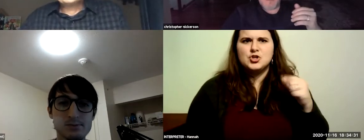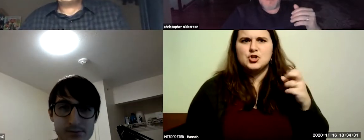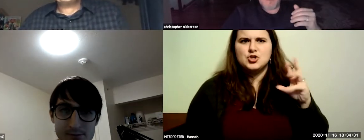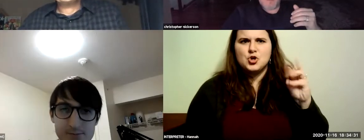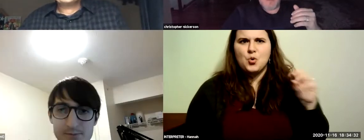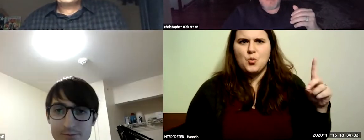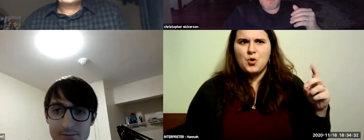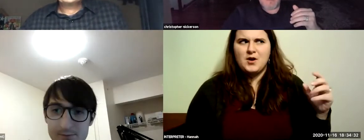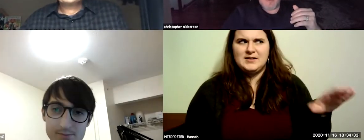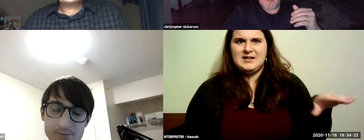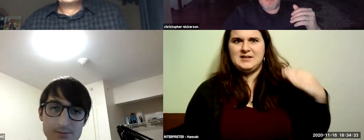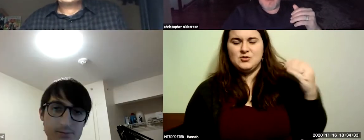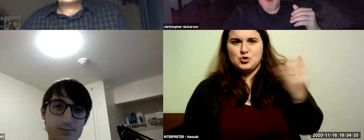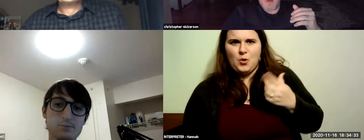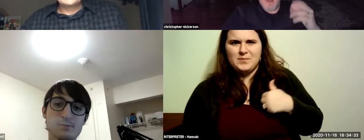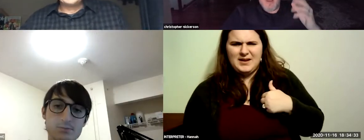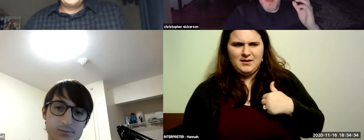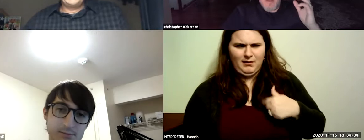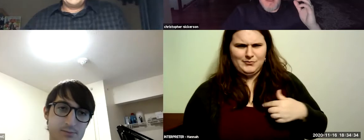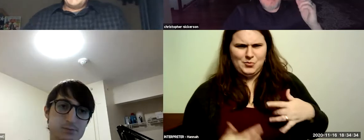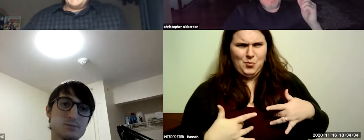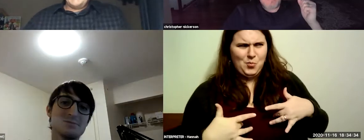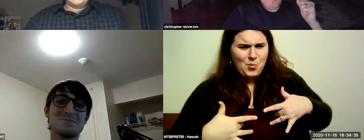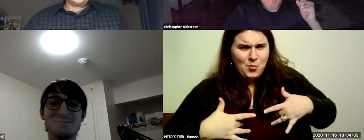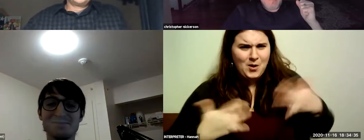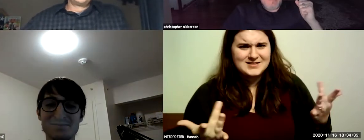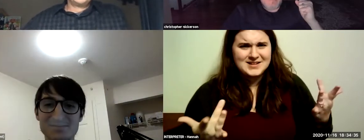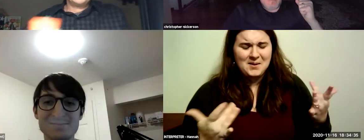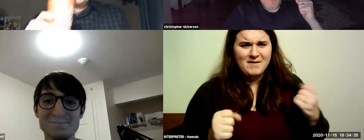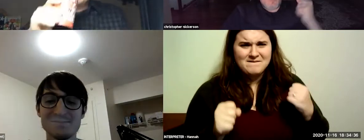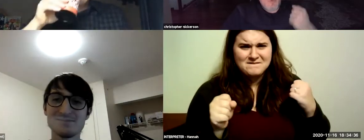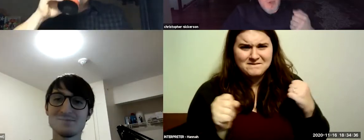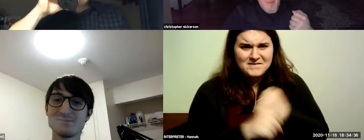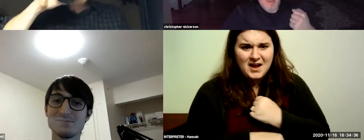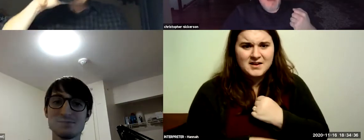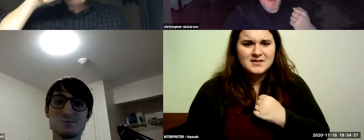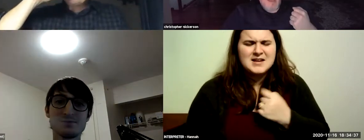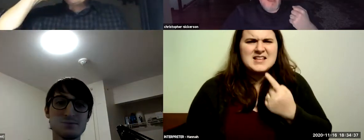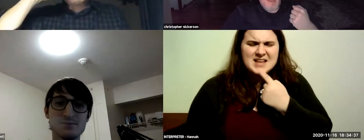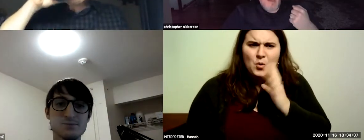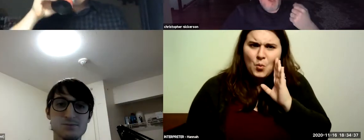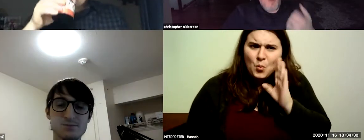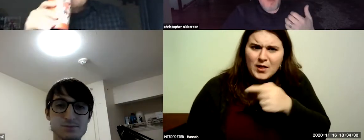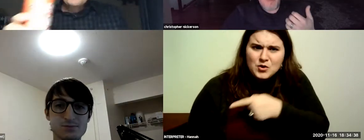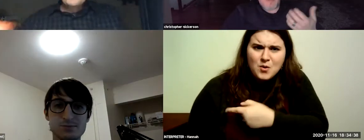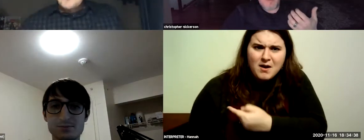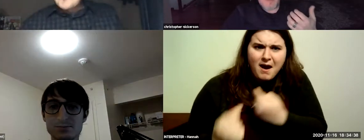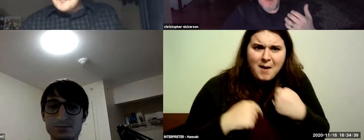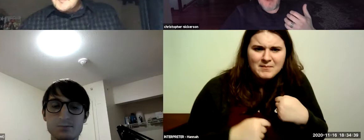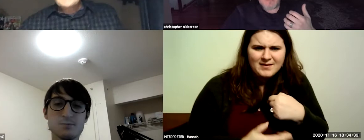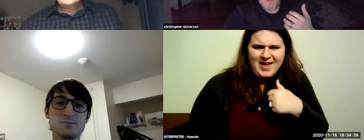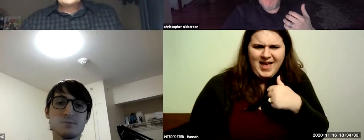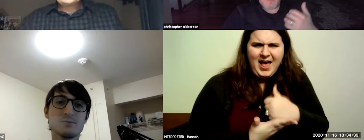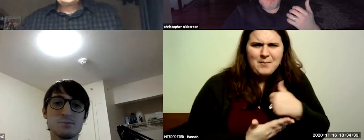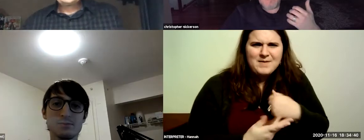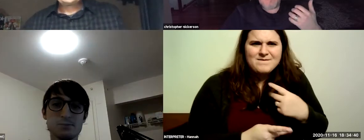kind of, you know, crazy Jerry Springer stuff is going on? And he's like, will you come in and help me with some of this